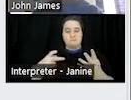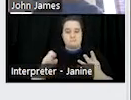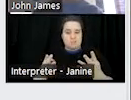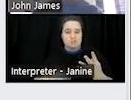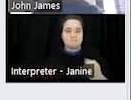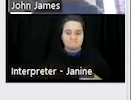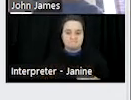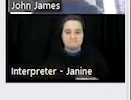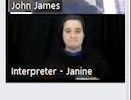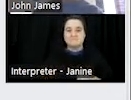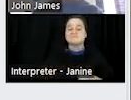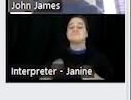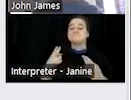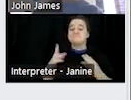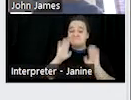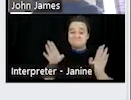Oh, hi.